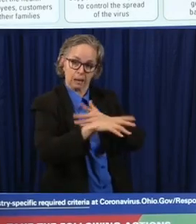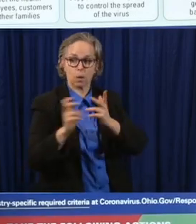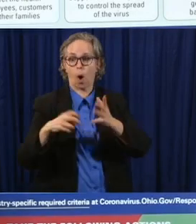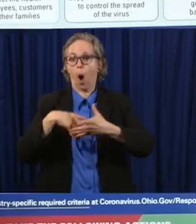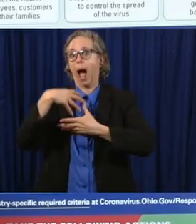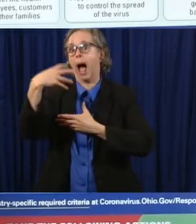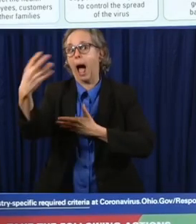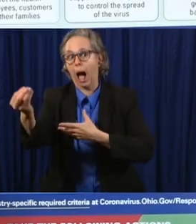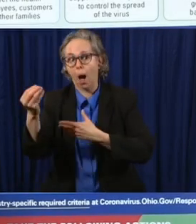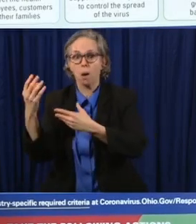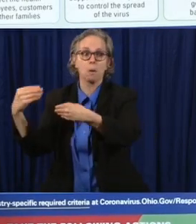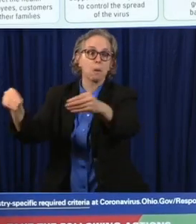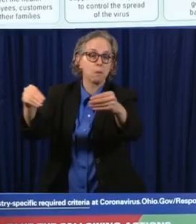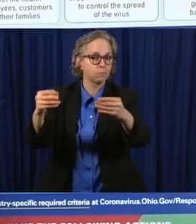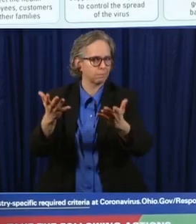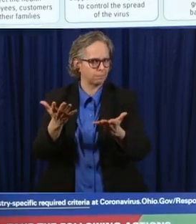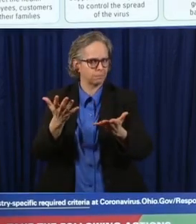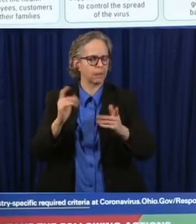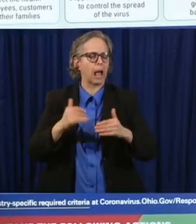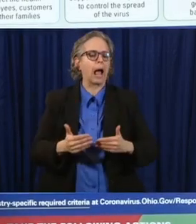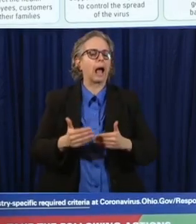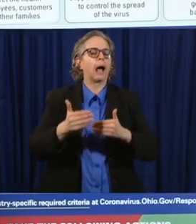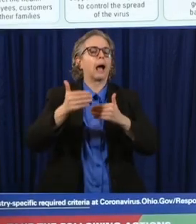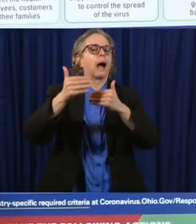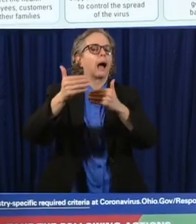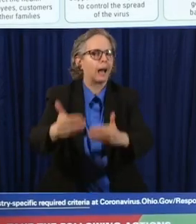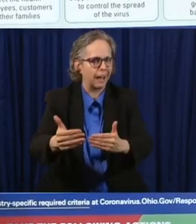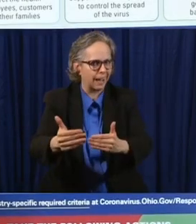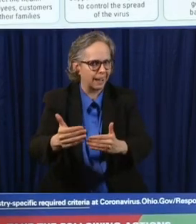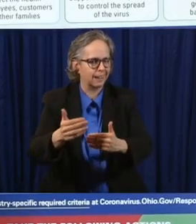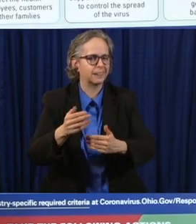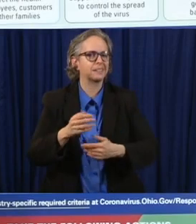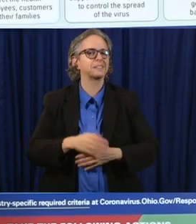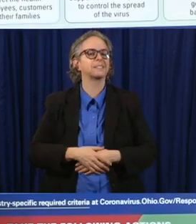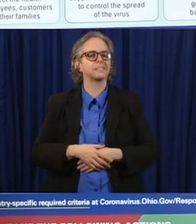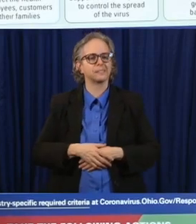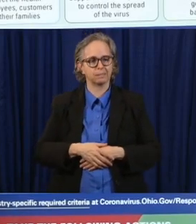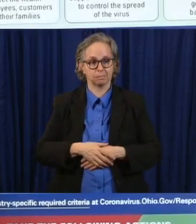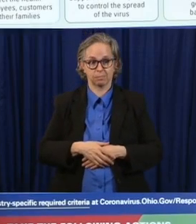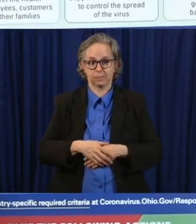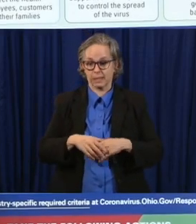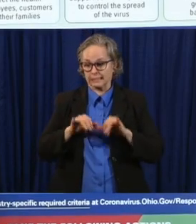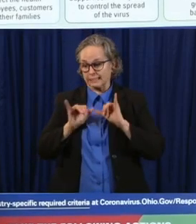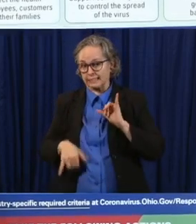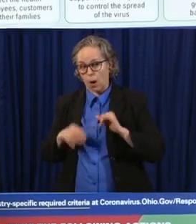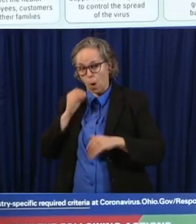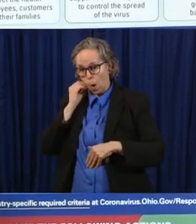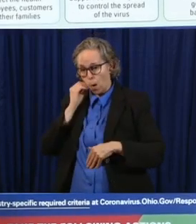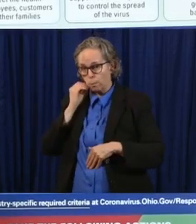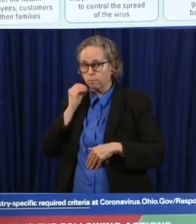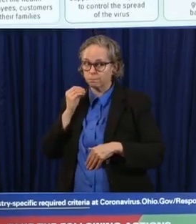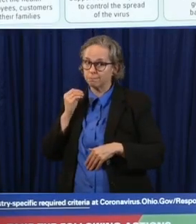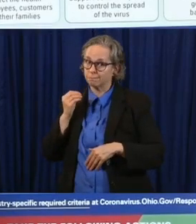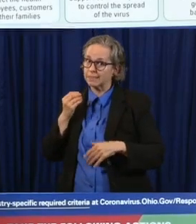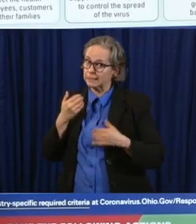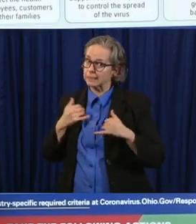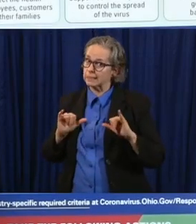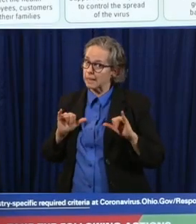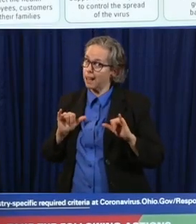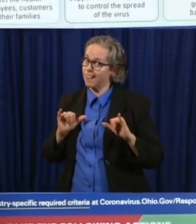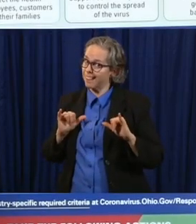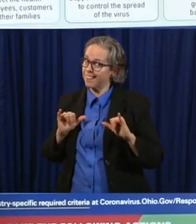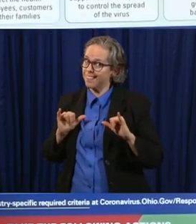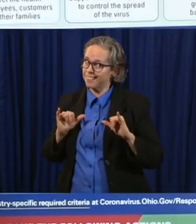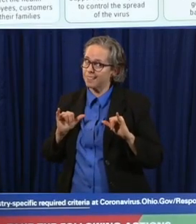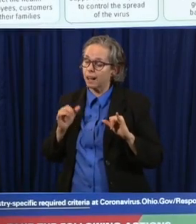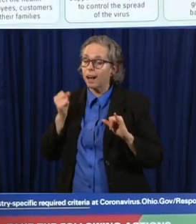step forward as we move forward. But the stay-at-home order is just that signal that, hey, things are still dangerous. I mean,